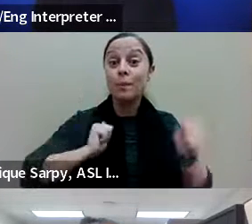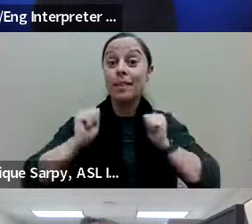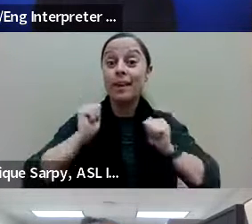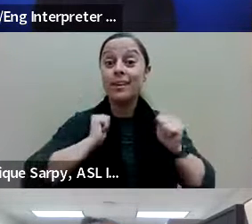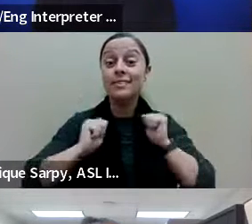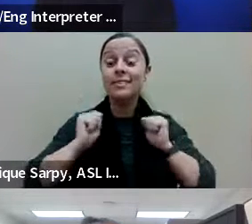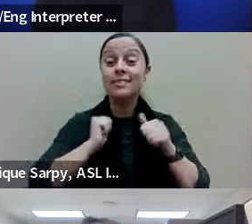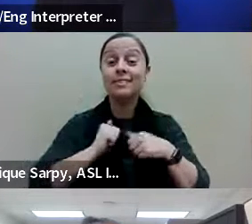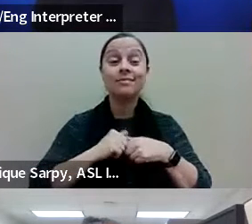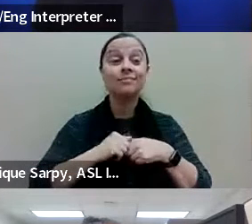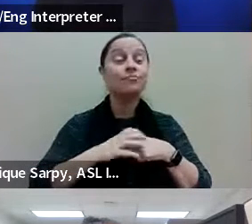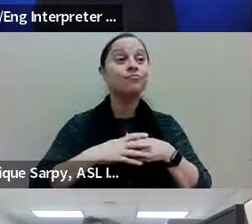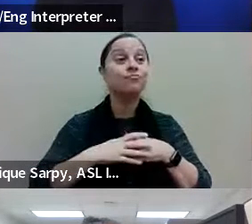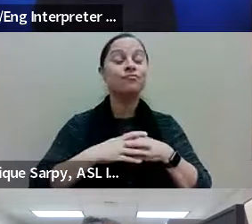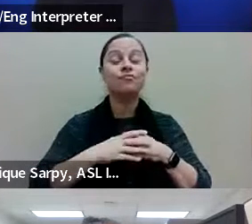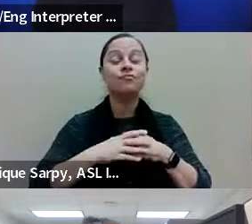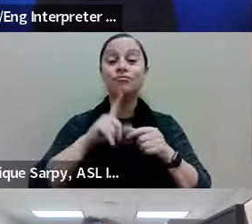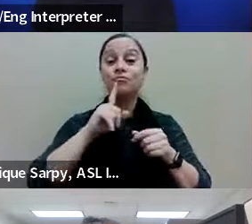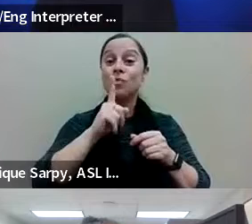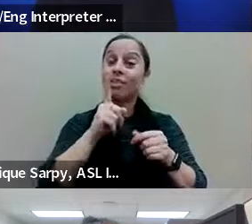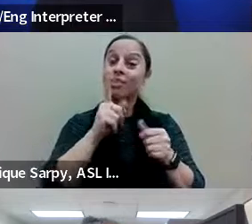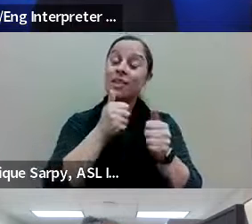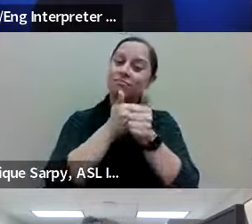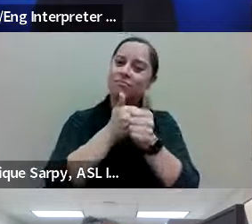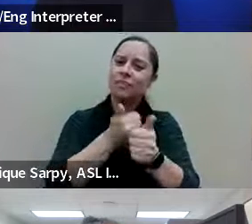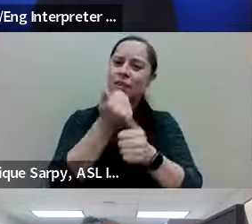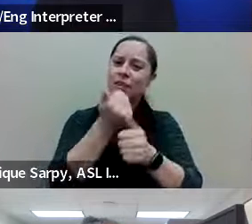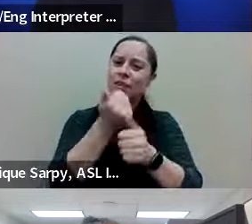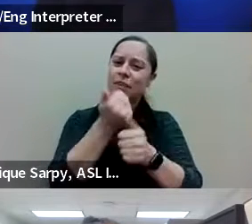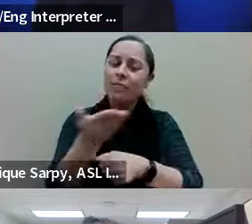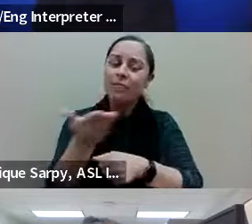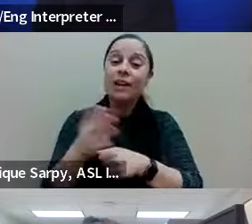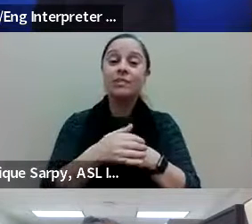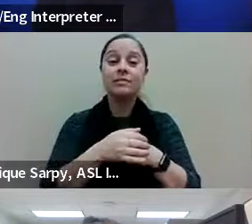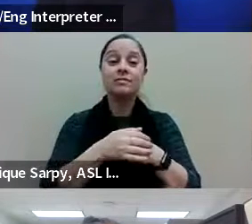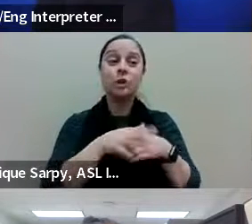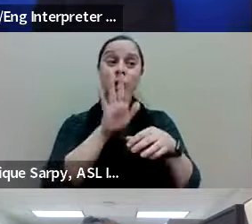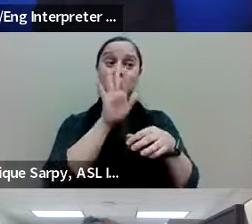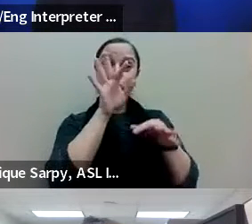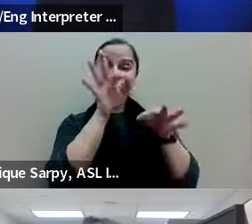So it's really based on a few things: the description of the event,